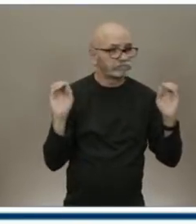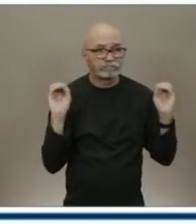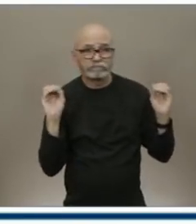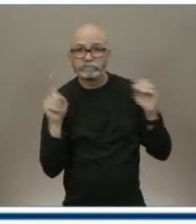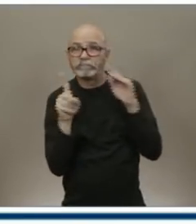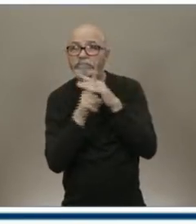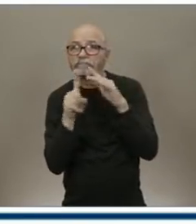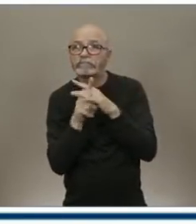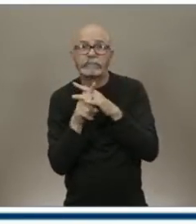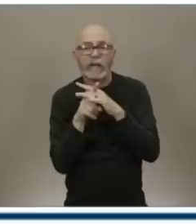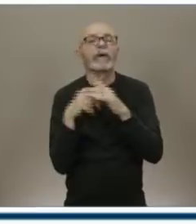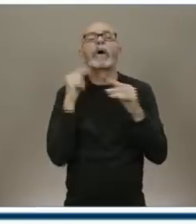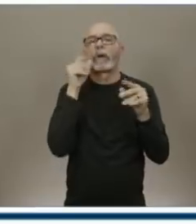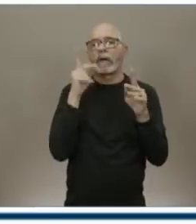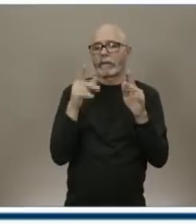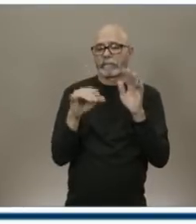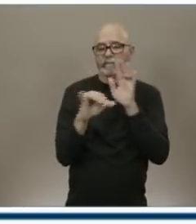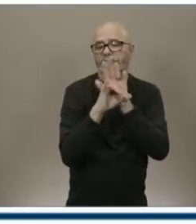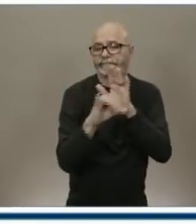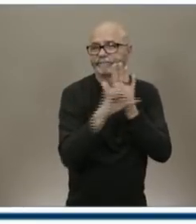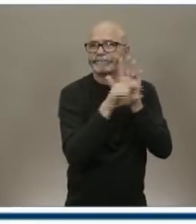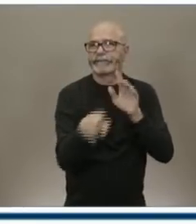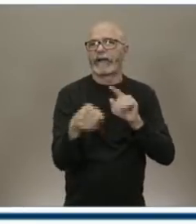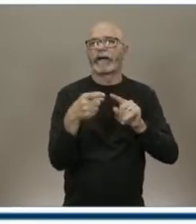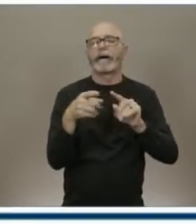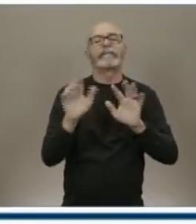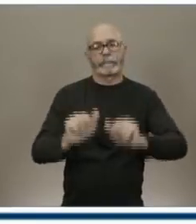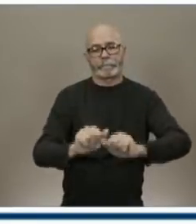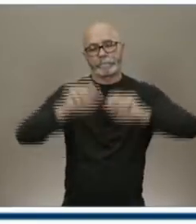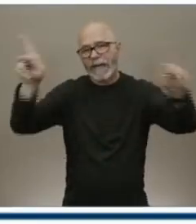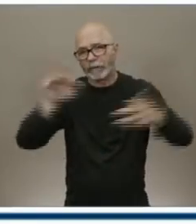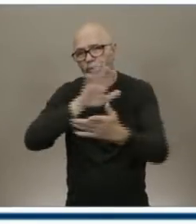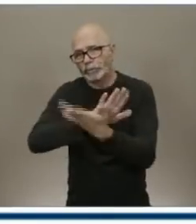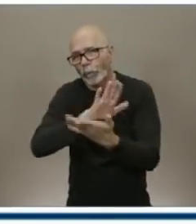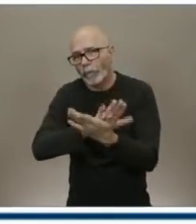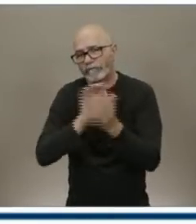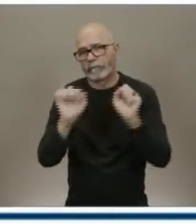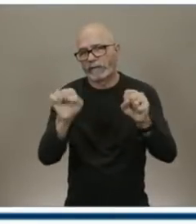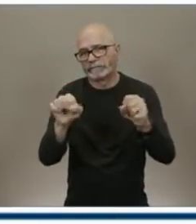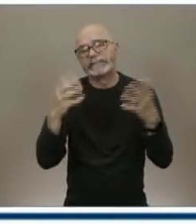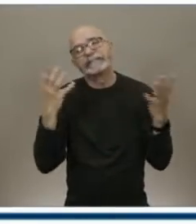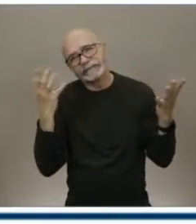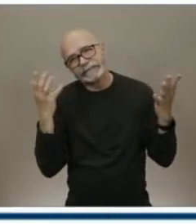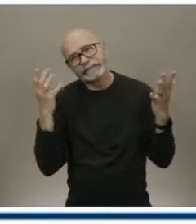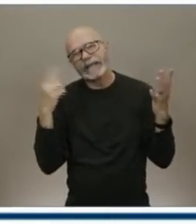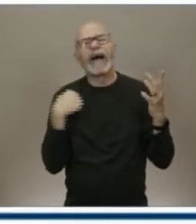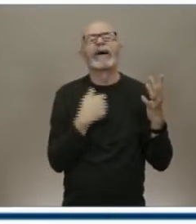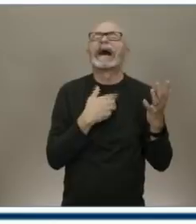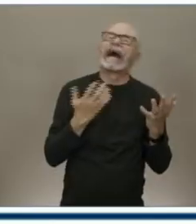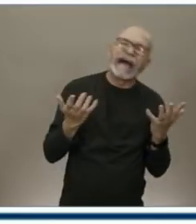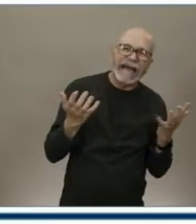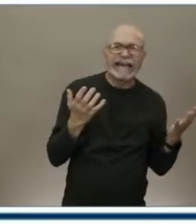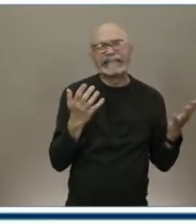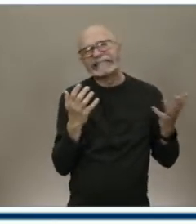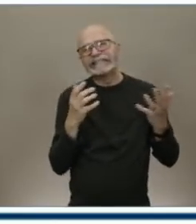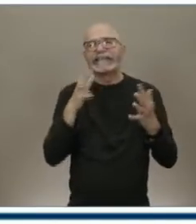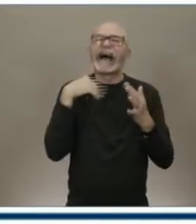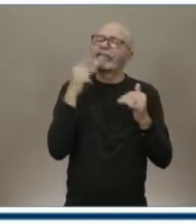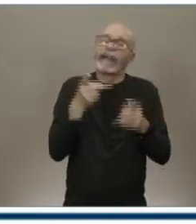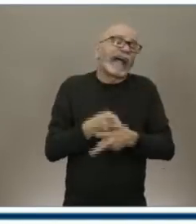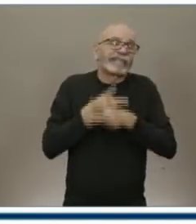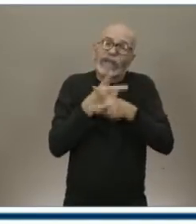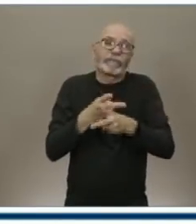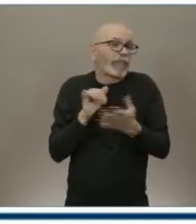be able to identify it before we actually had kids going back into school. This is really out of, caution.